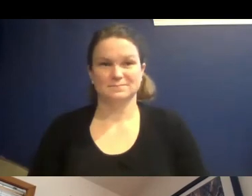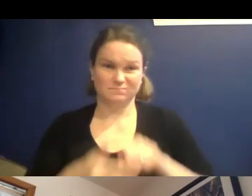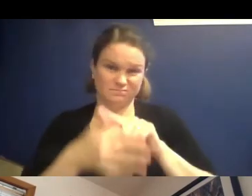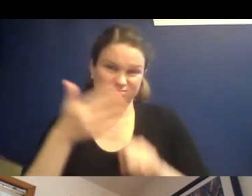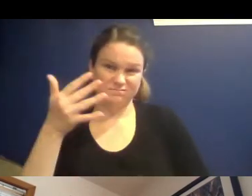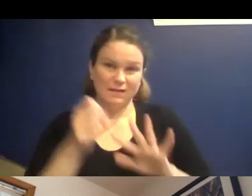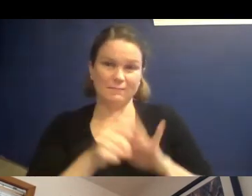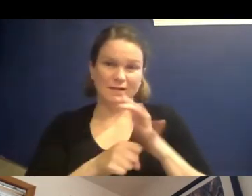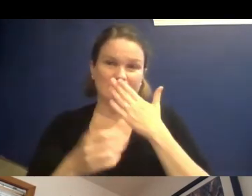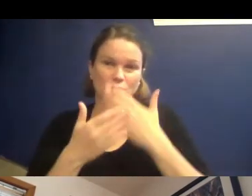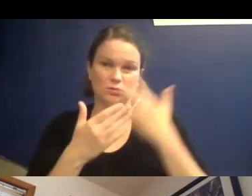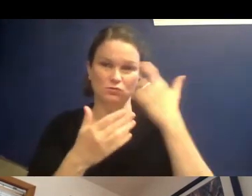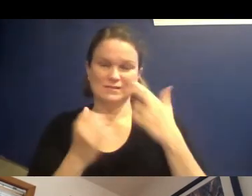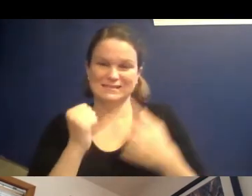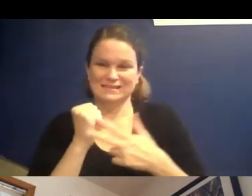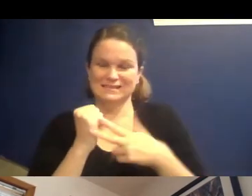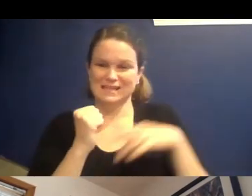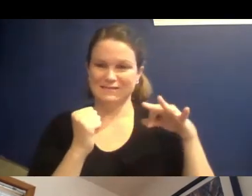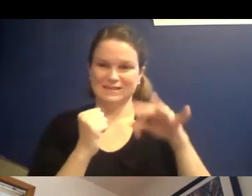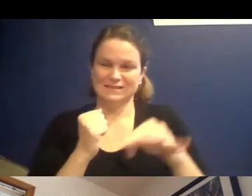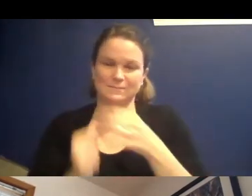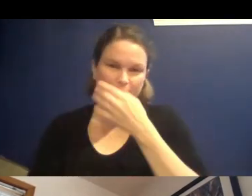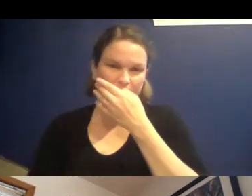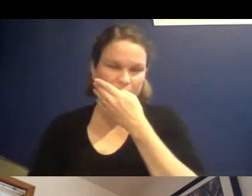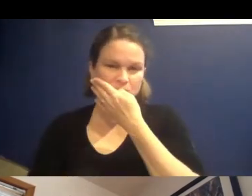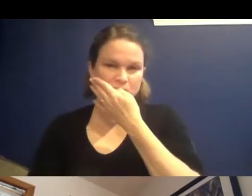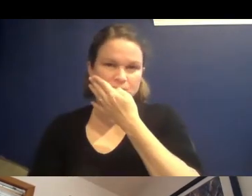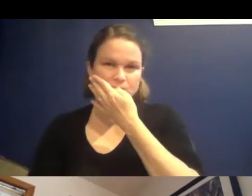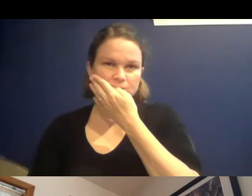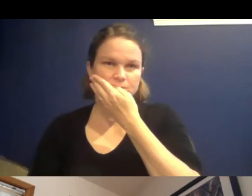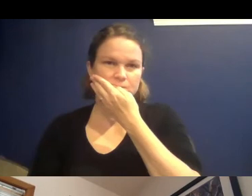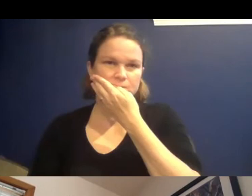to save your own seeds or buy seeds and grow from seed.